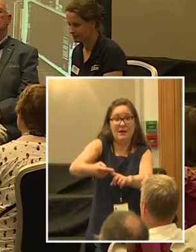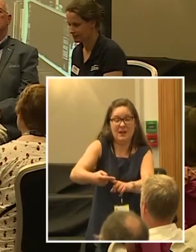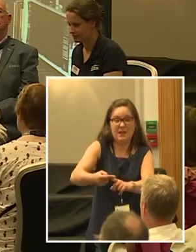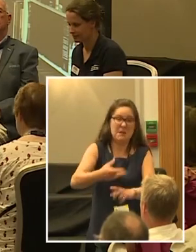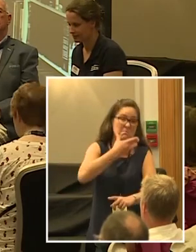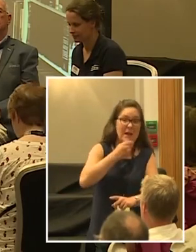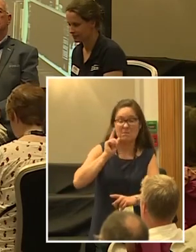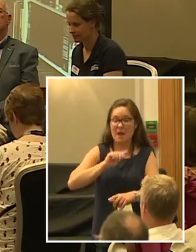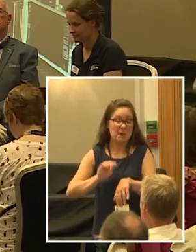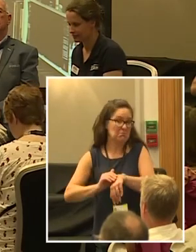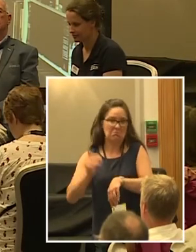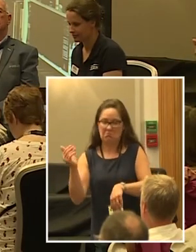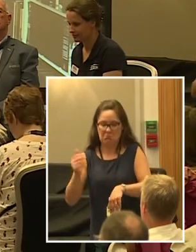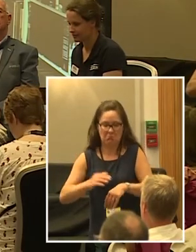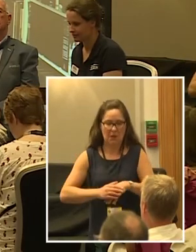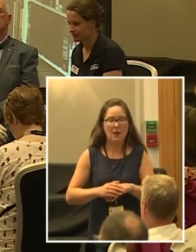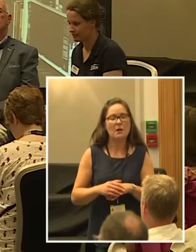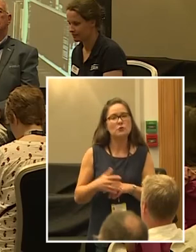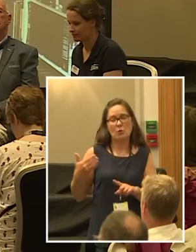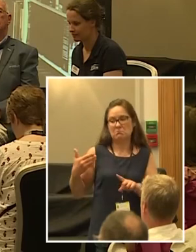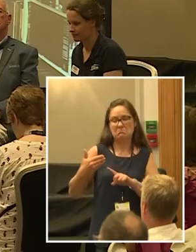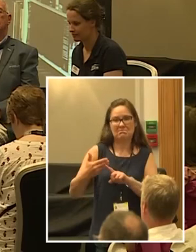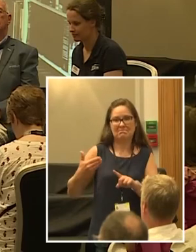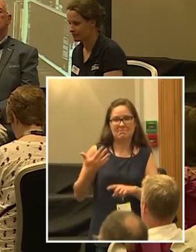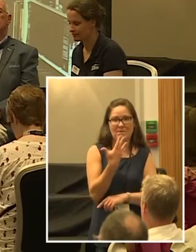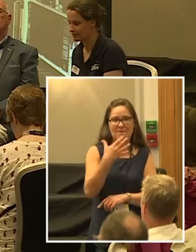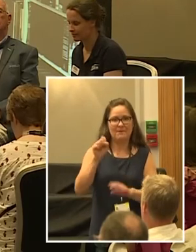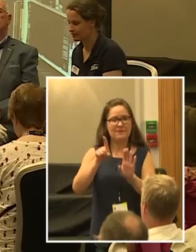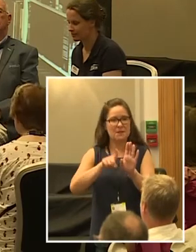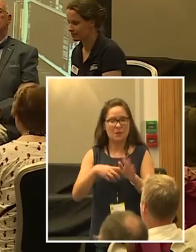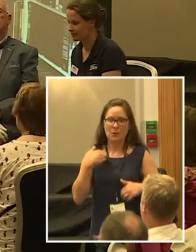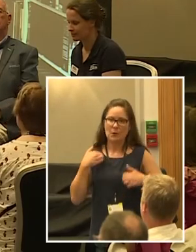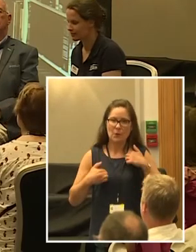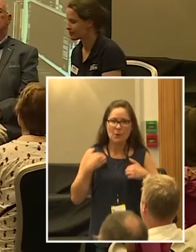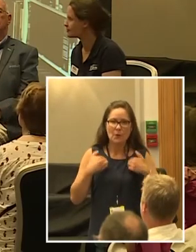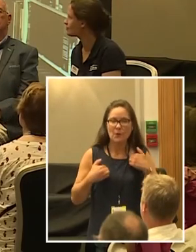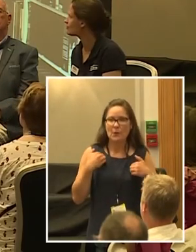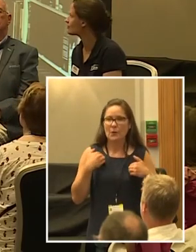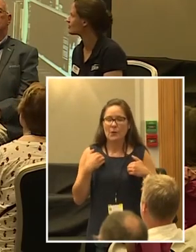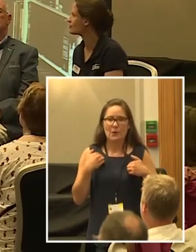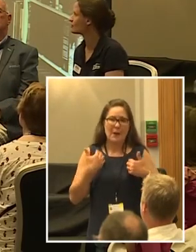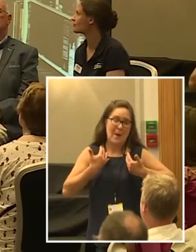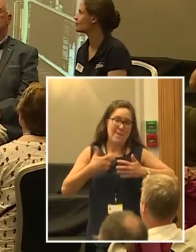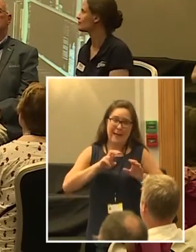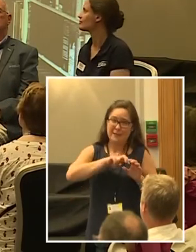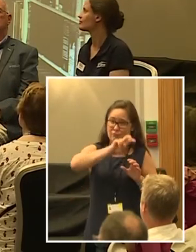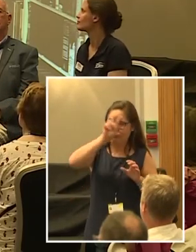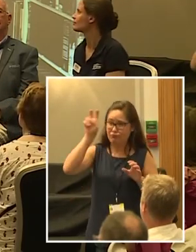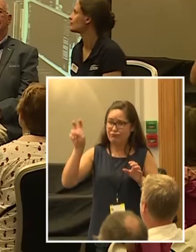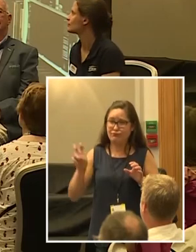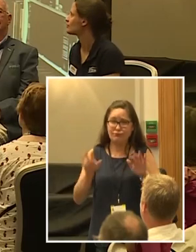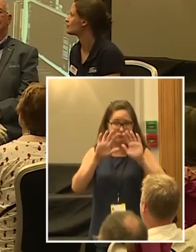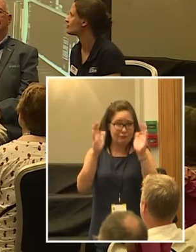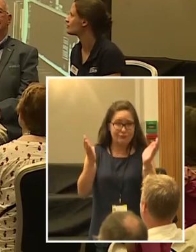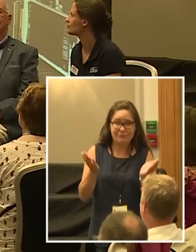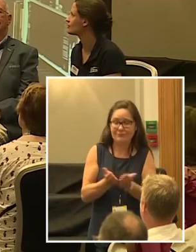over the last 50 years, I've had a very interesting time. I really call it around the globe in 50 years, but